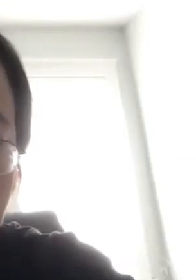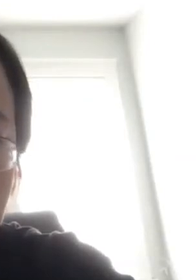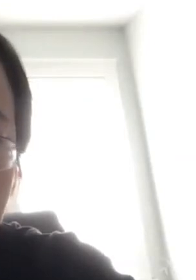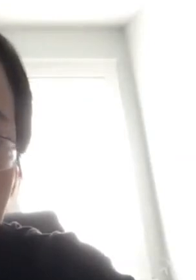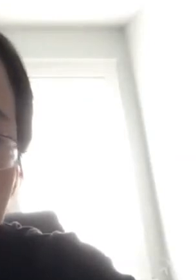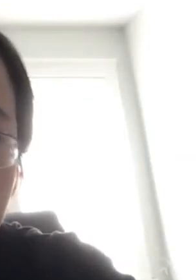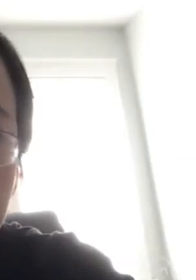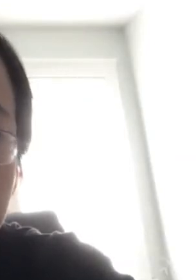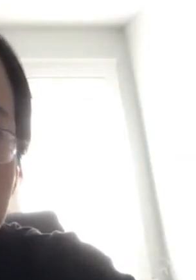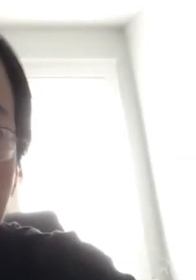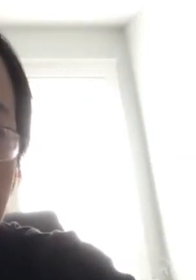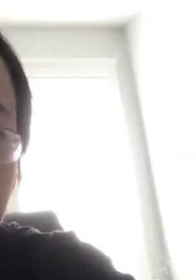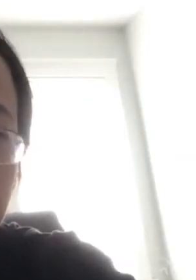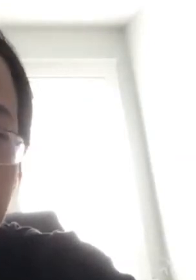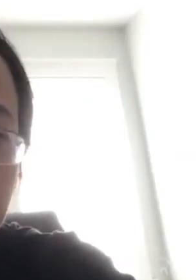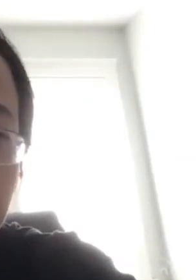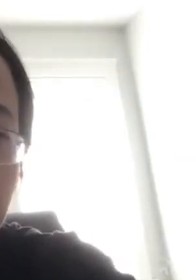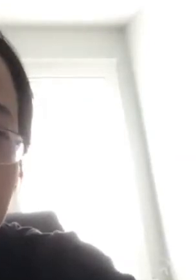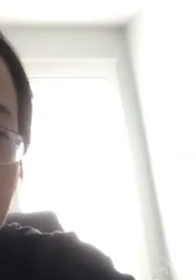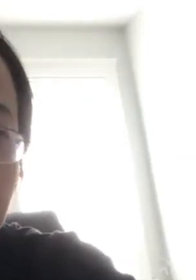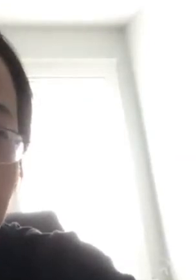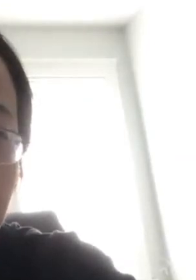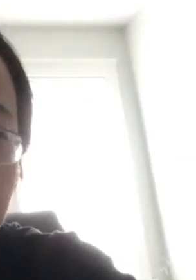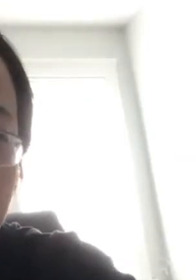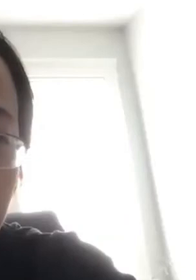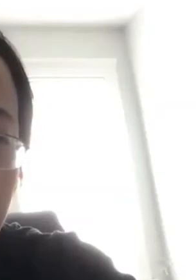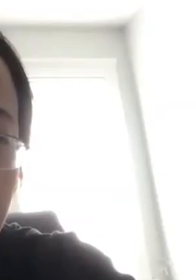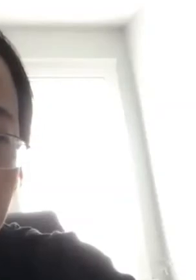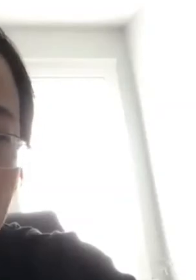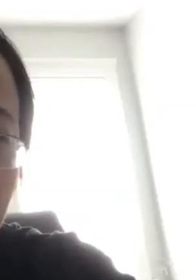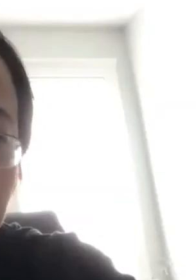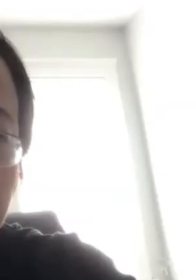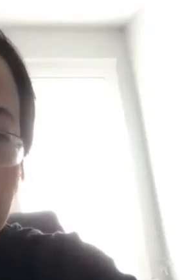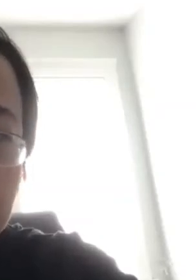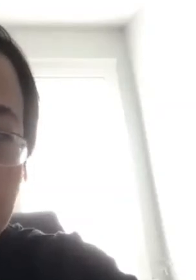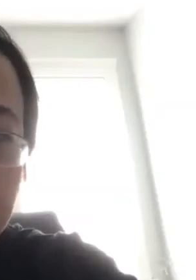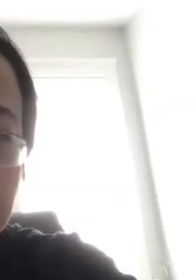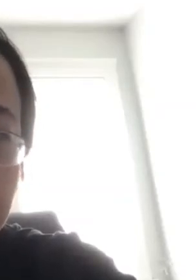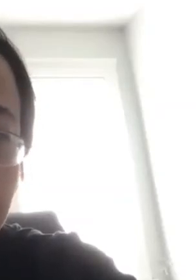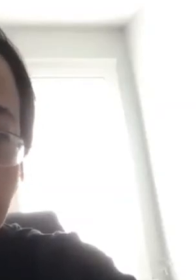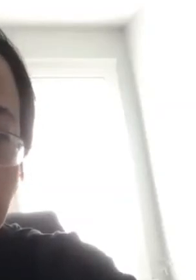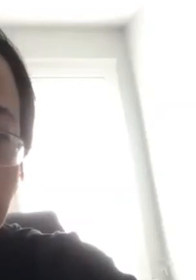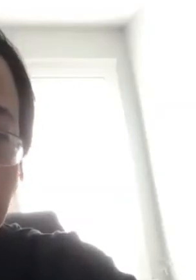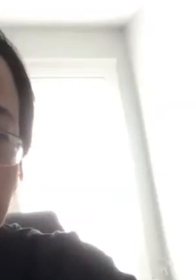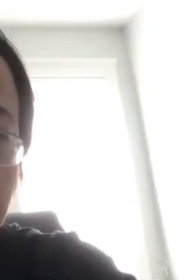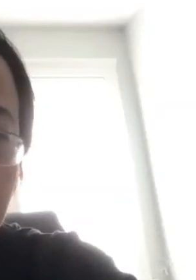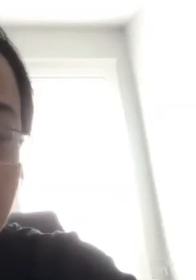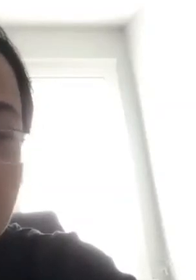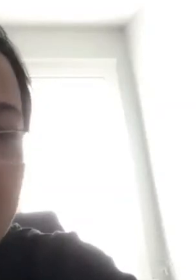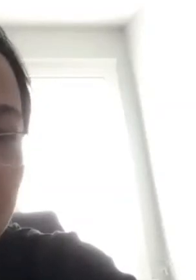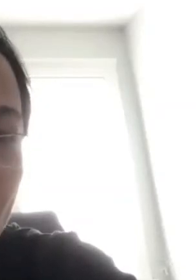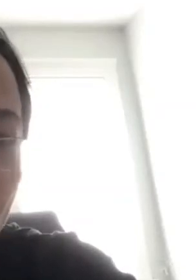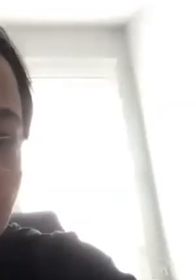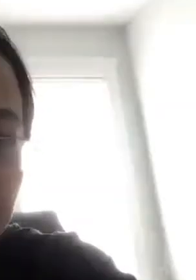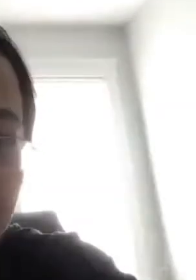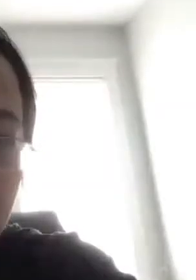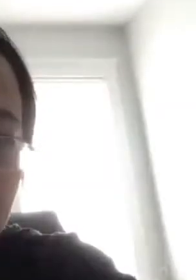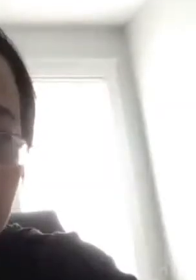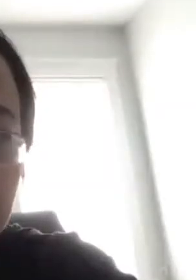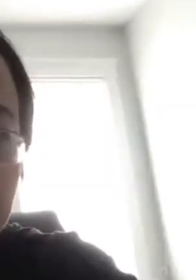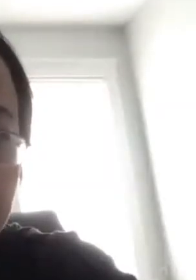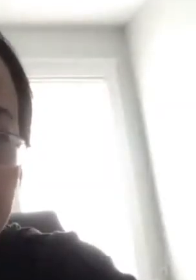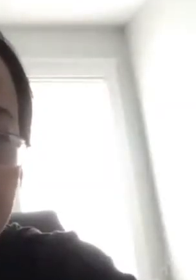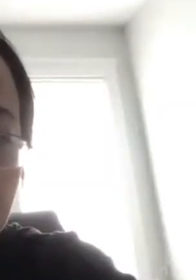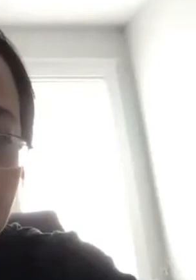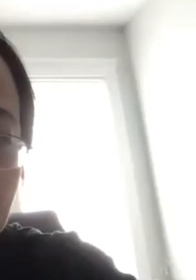what really, if the dimensions for the construct that they are not highly correlated, I